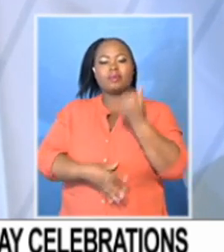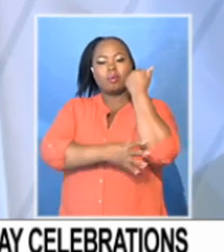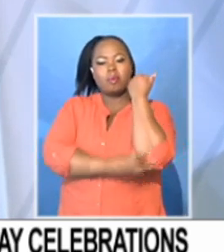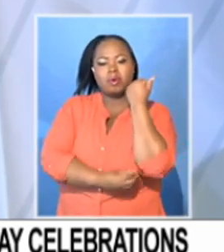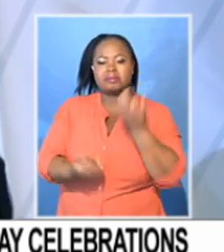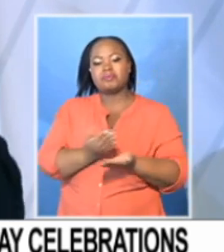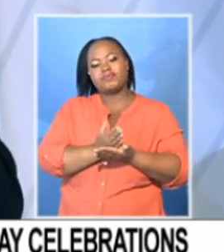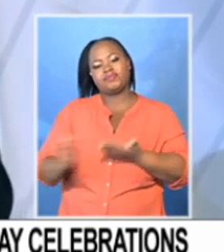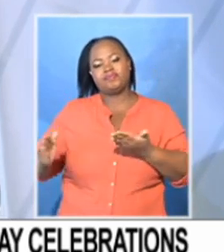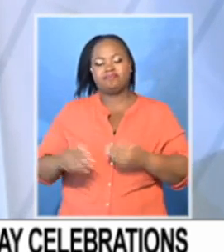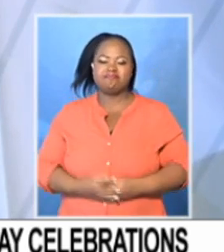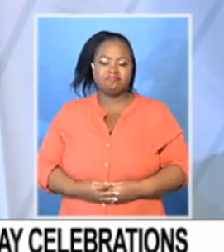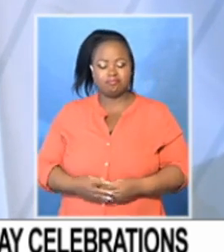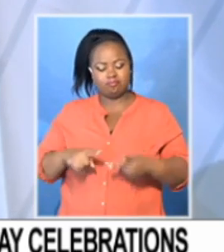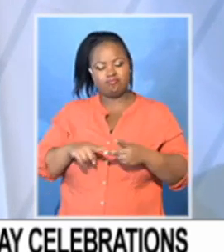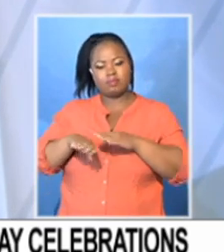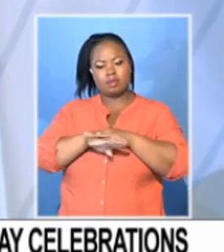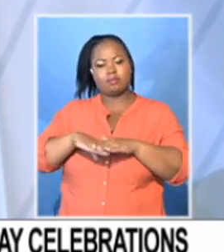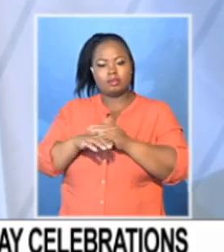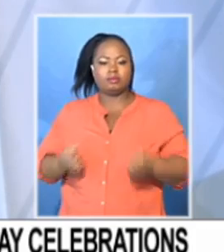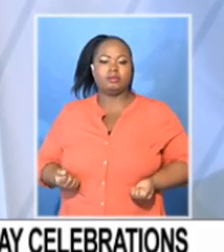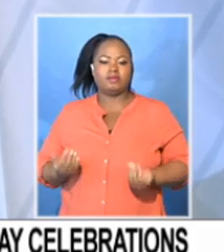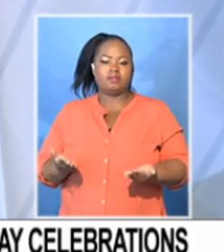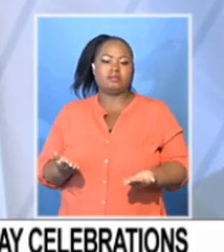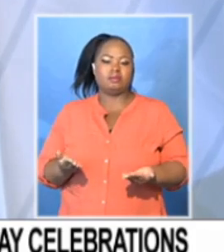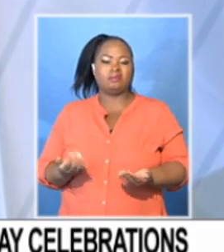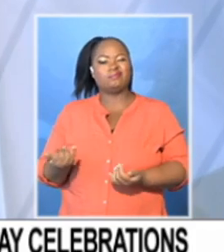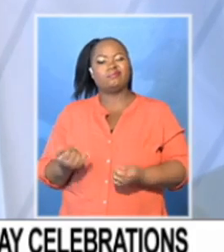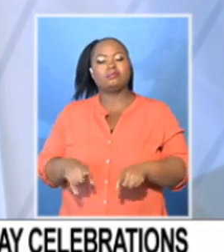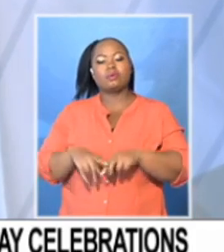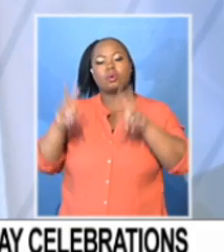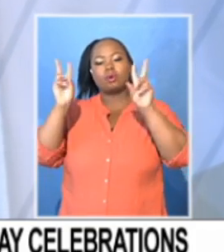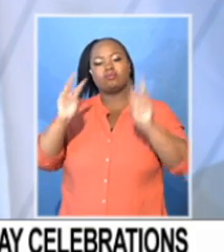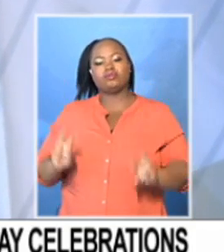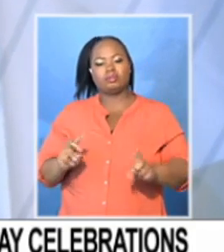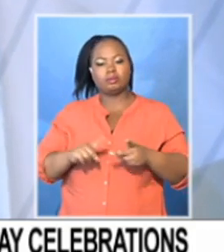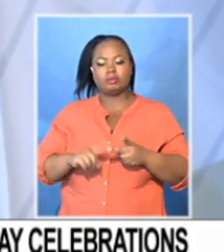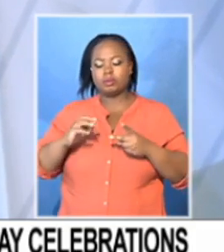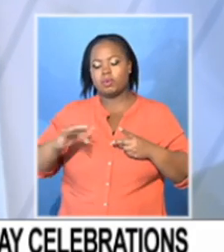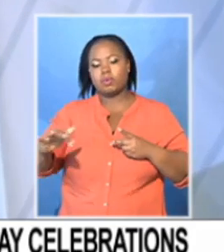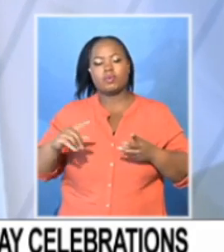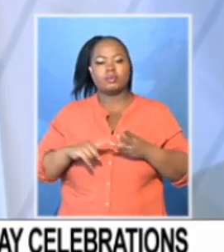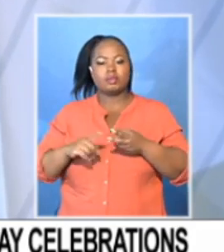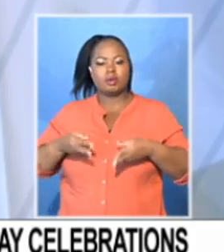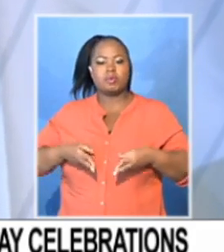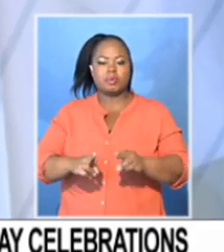Basic services such as water, electricity, housing,